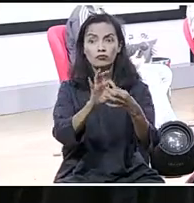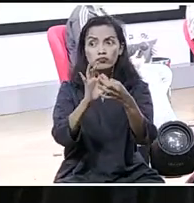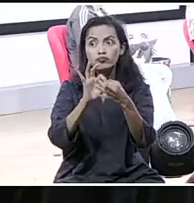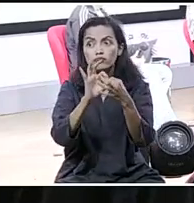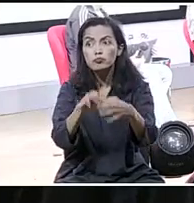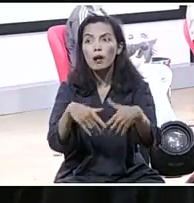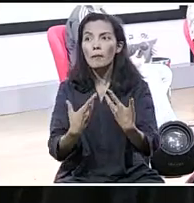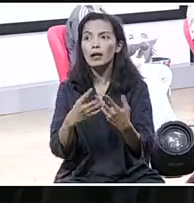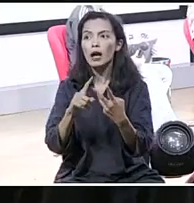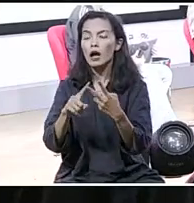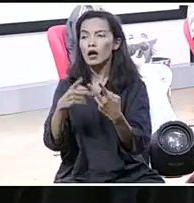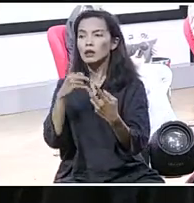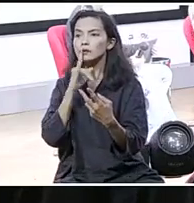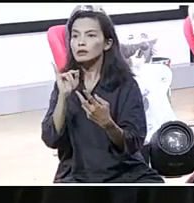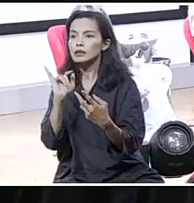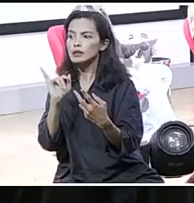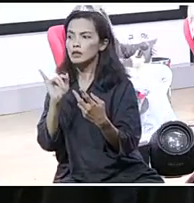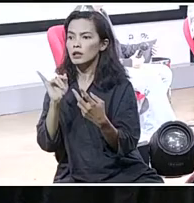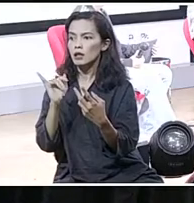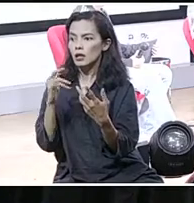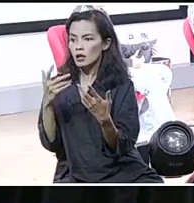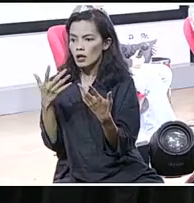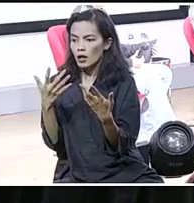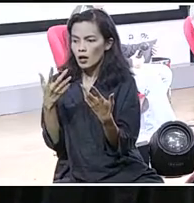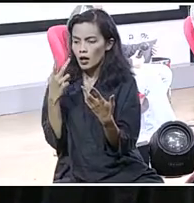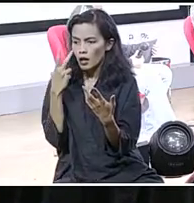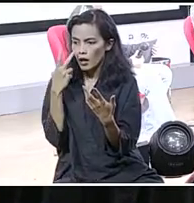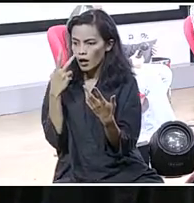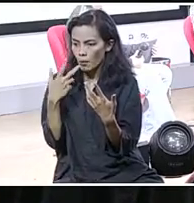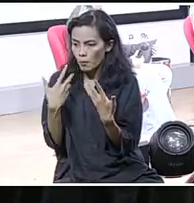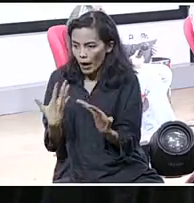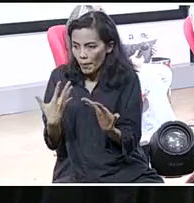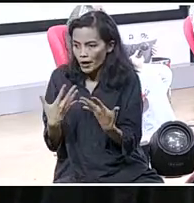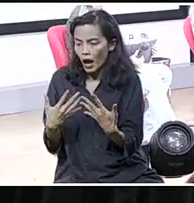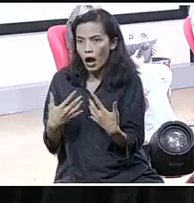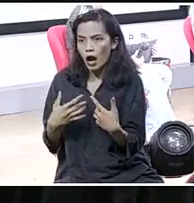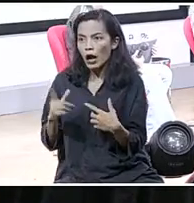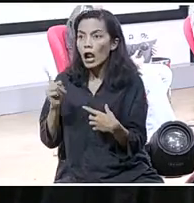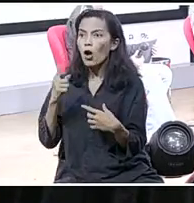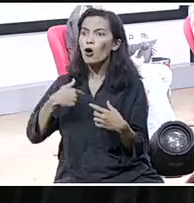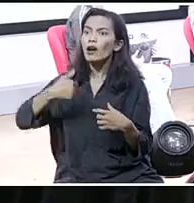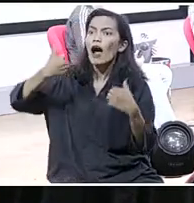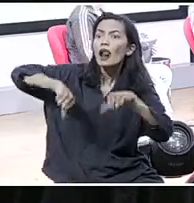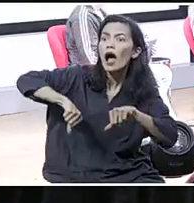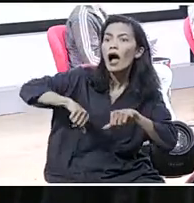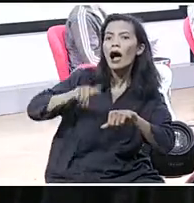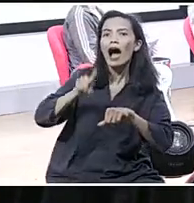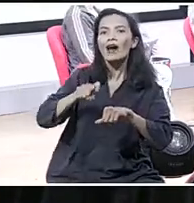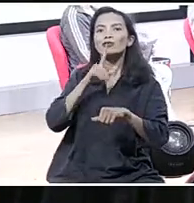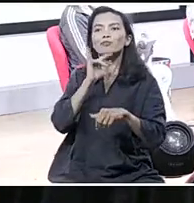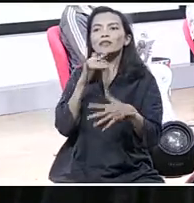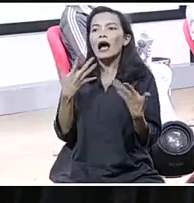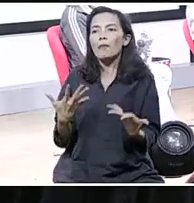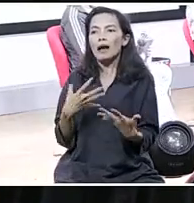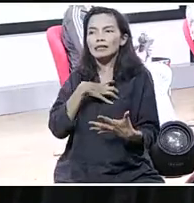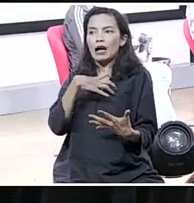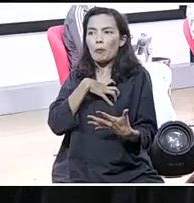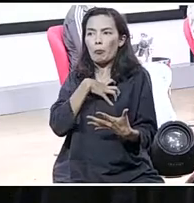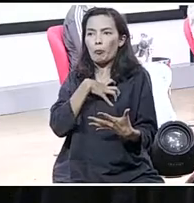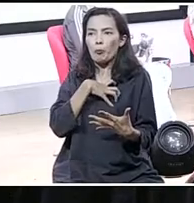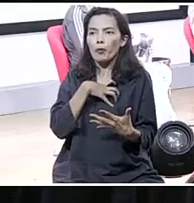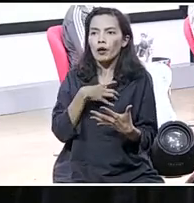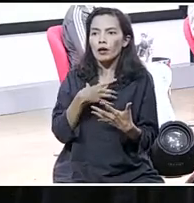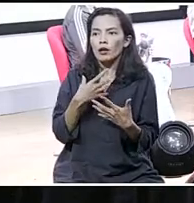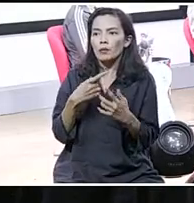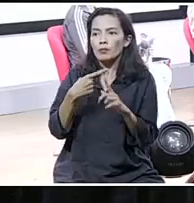overcome adversity, be a gracious winner, being a gracious loser, playing basketball all over the world. I played